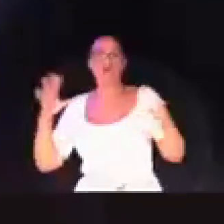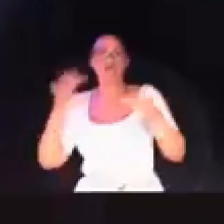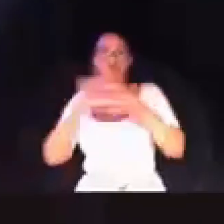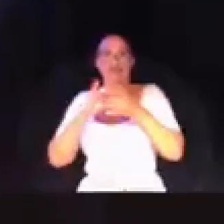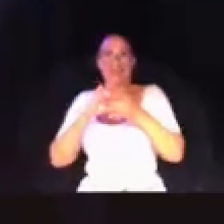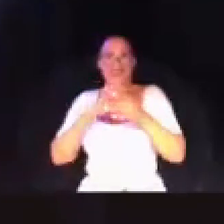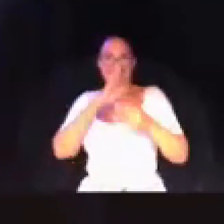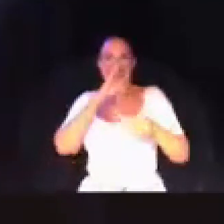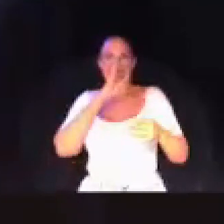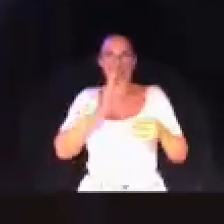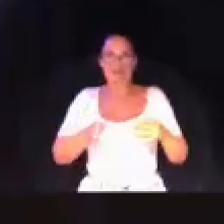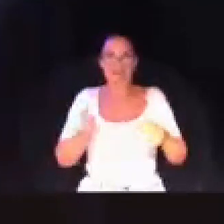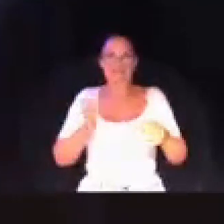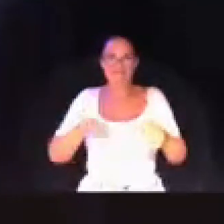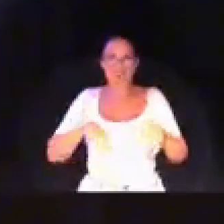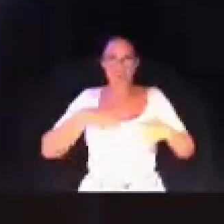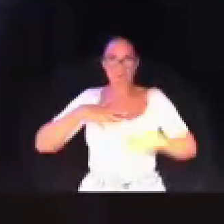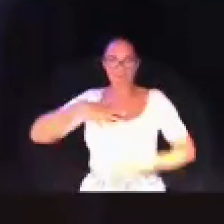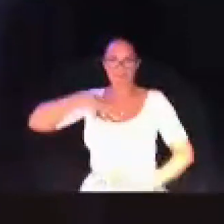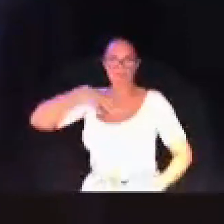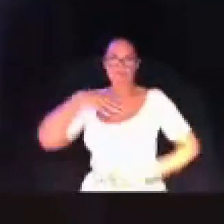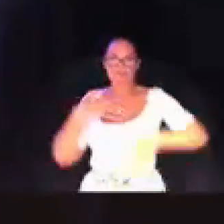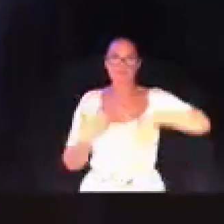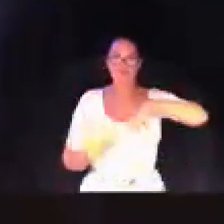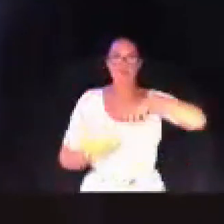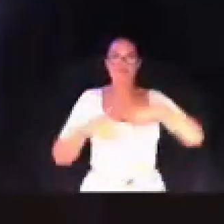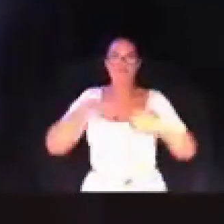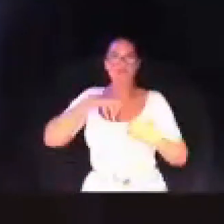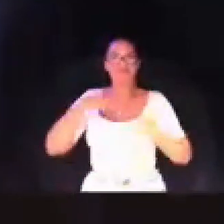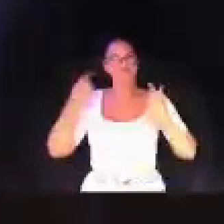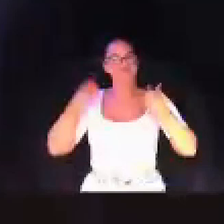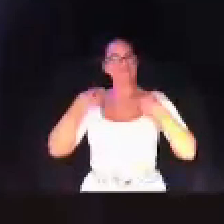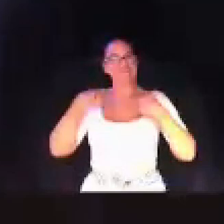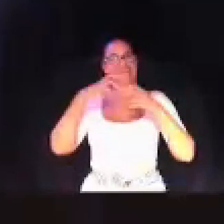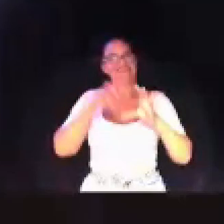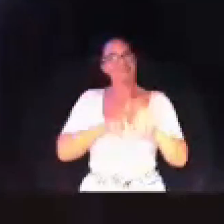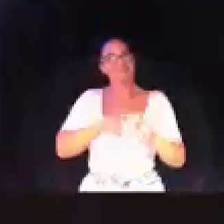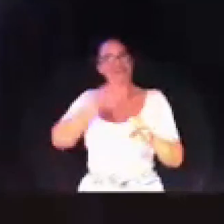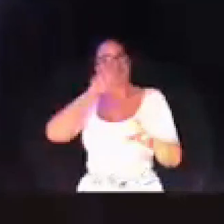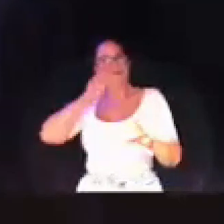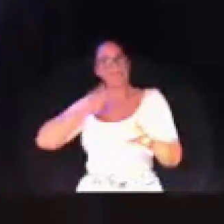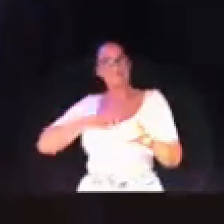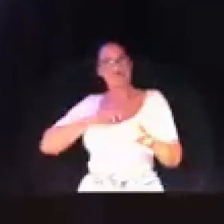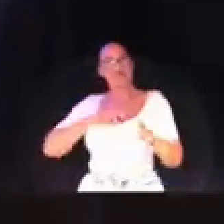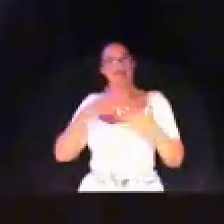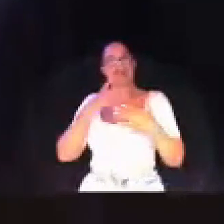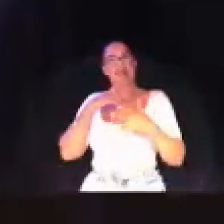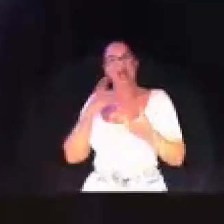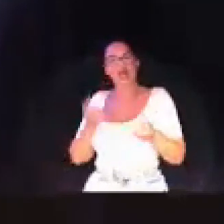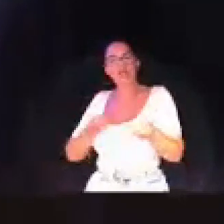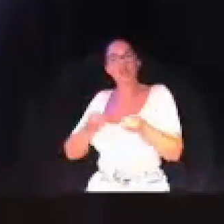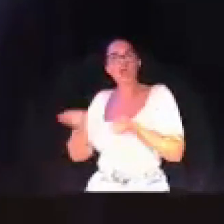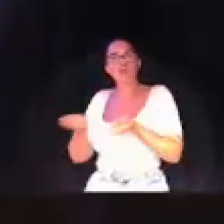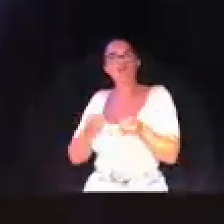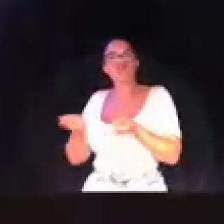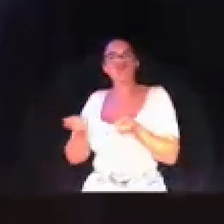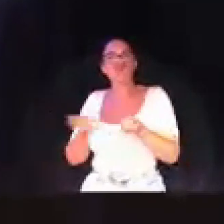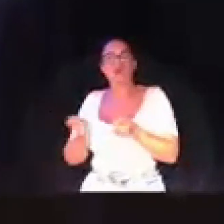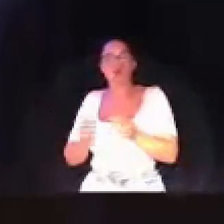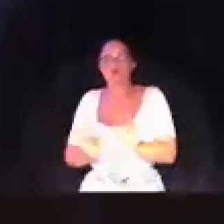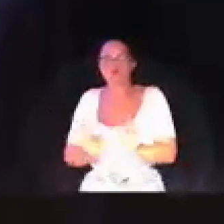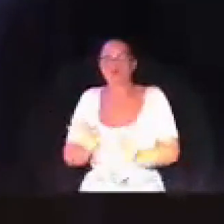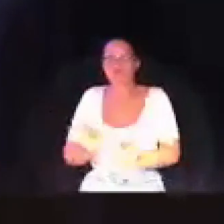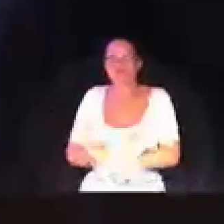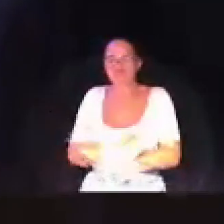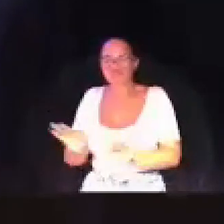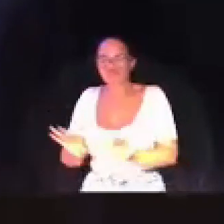from Hollie's movement. And then I could kind of step back and take more of a kind of macro kind of compositional position where